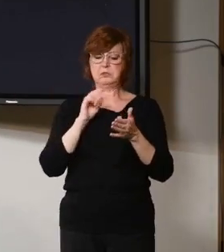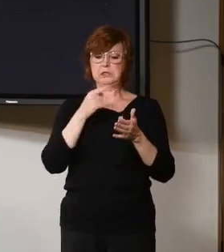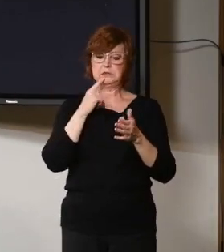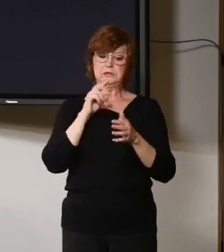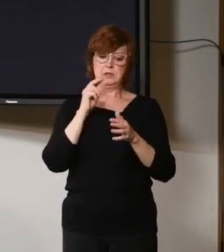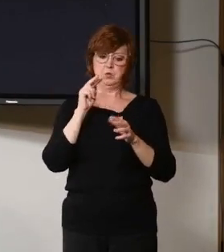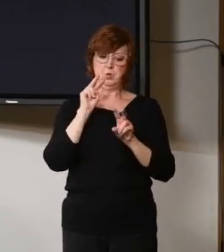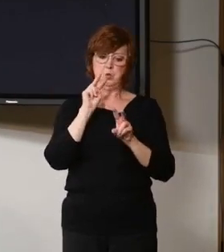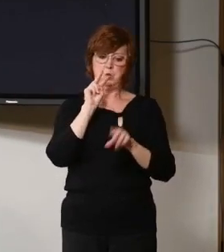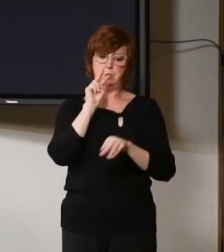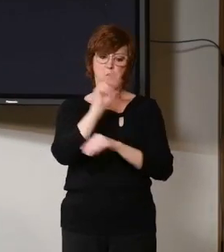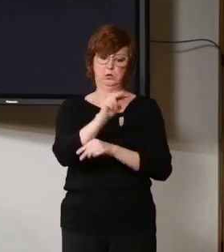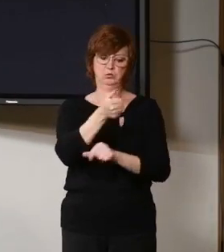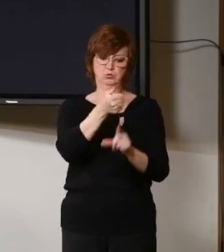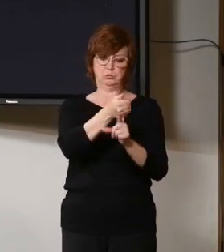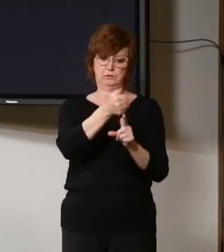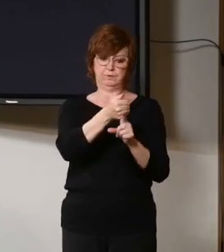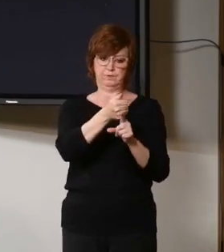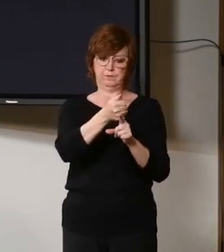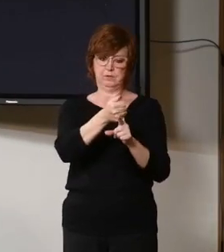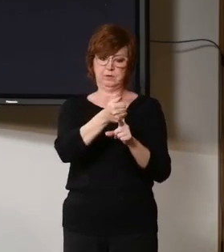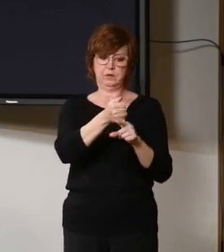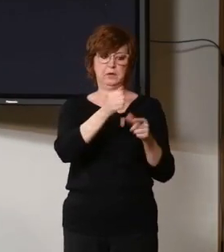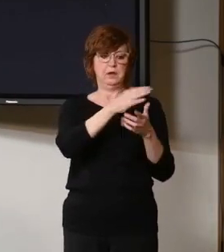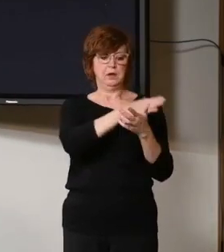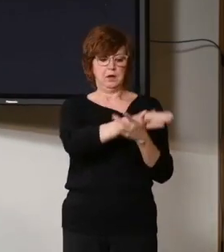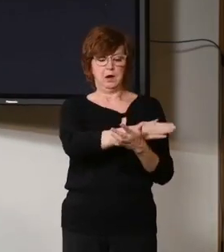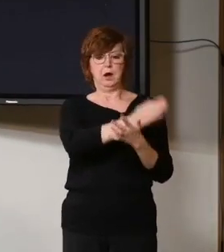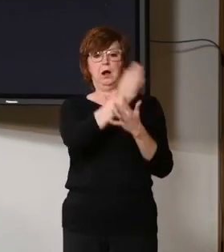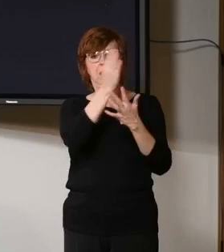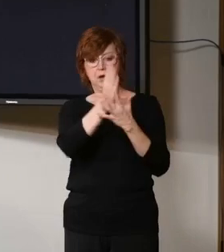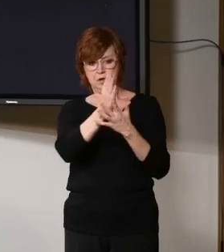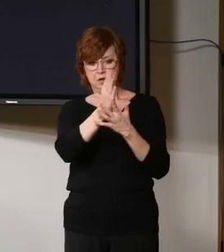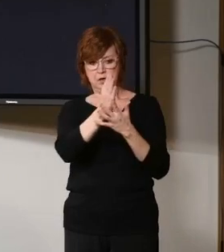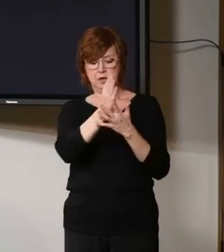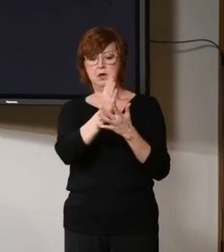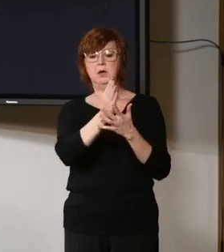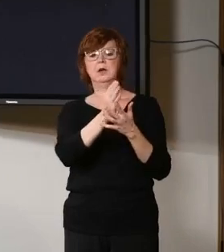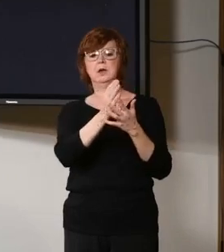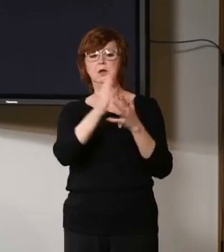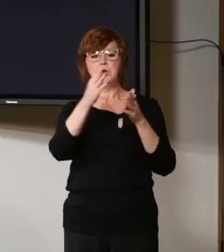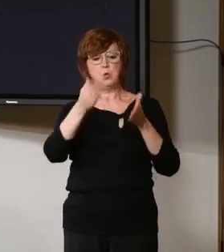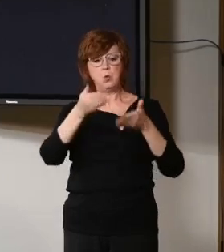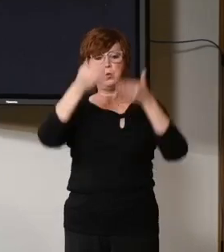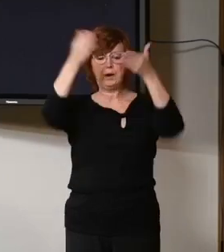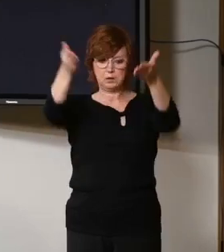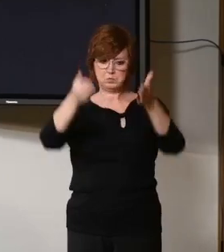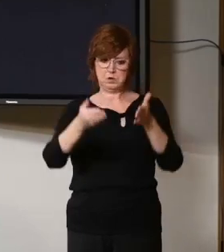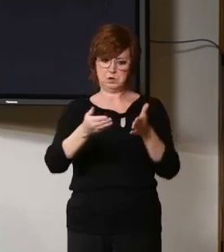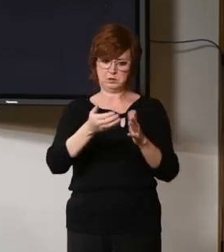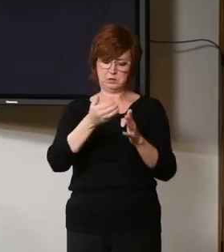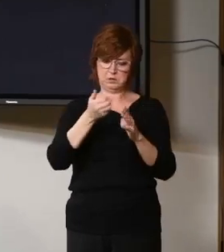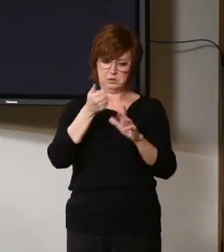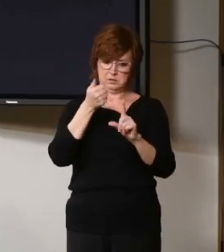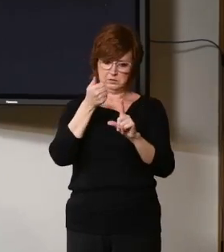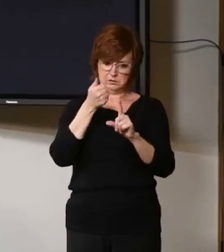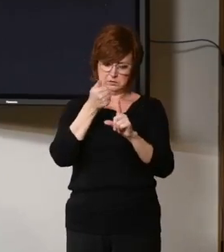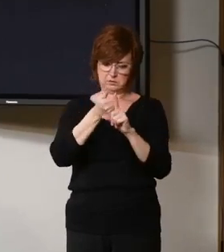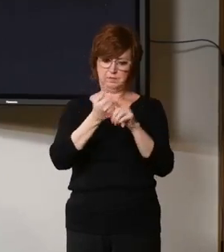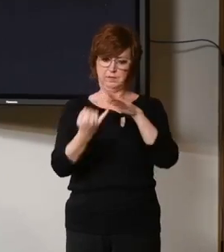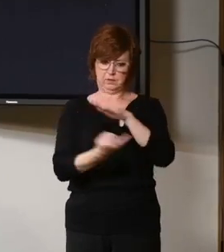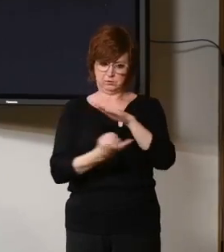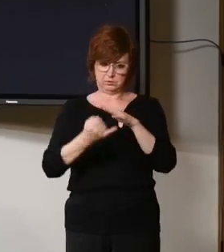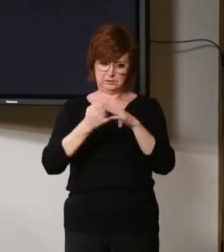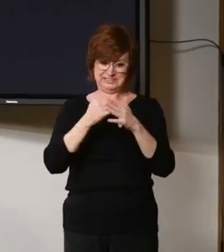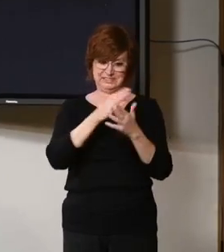we recommend you self-isolate. Now, as returning travelers, it is mandatory that you stay home for 2